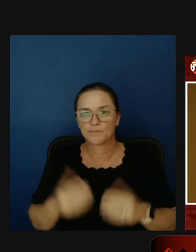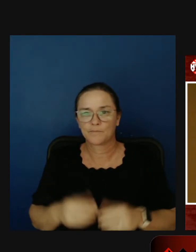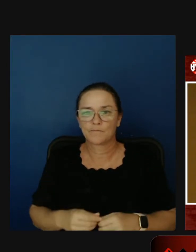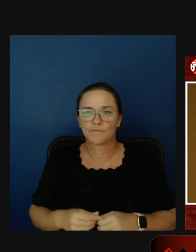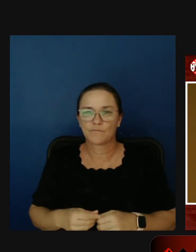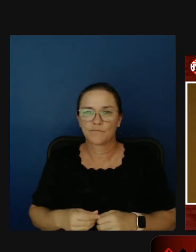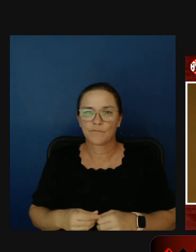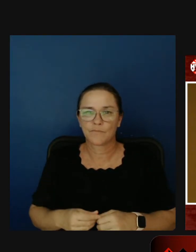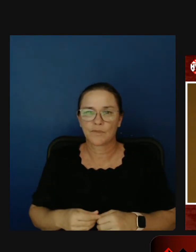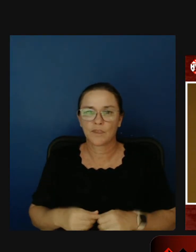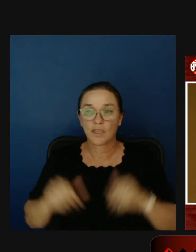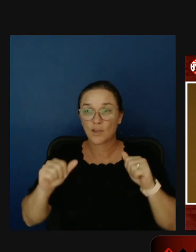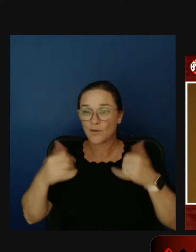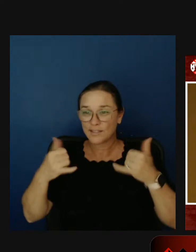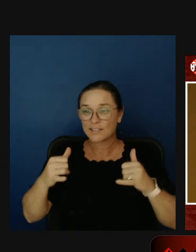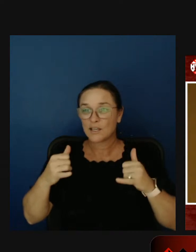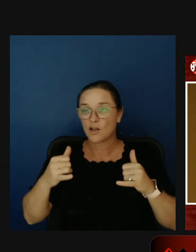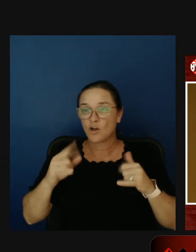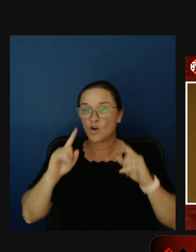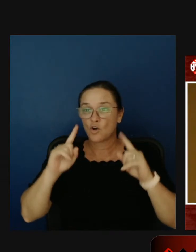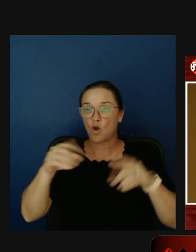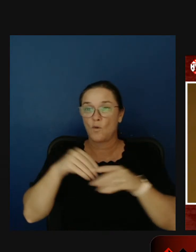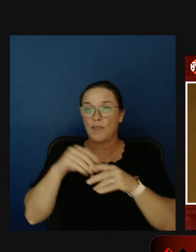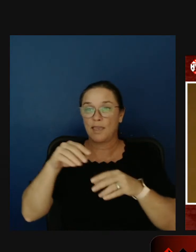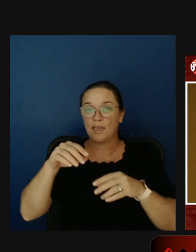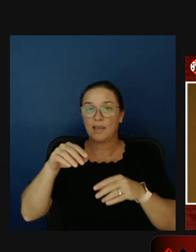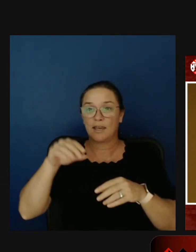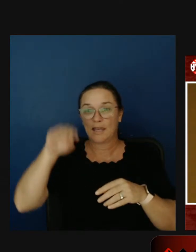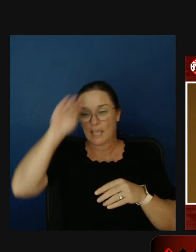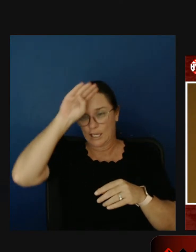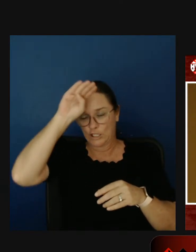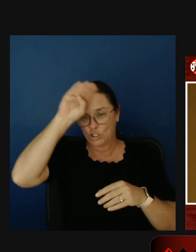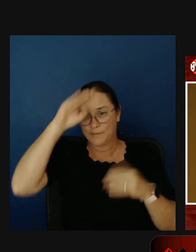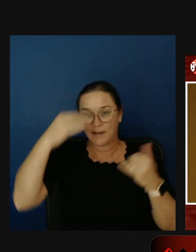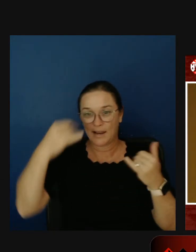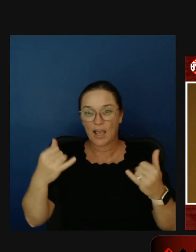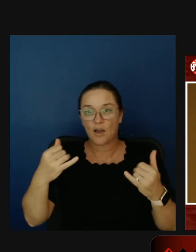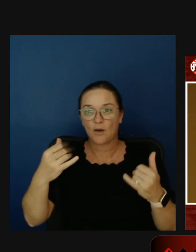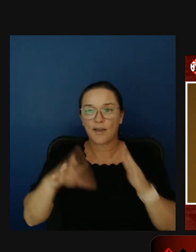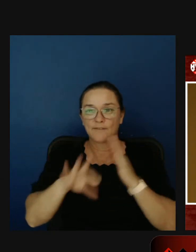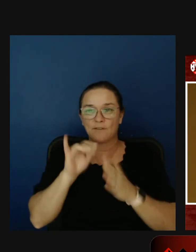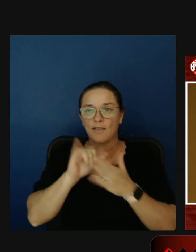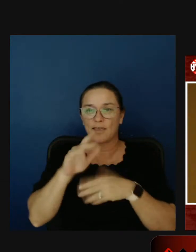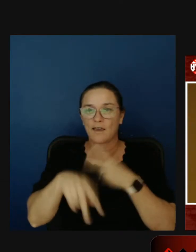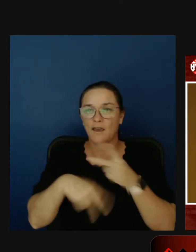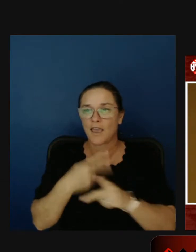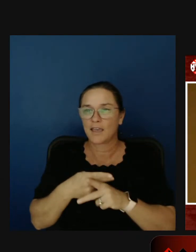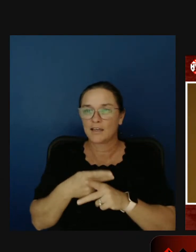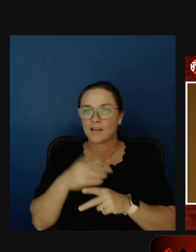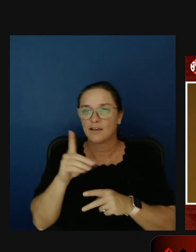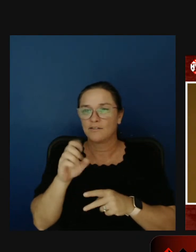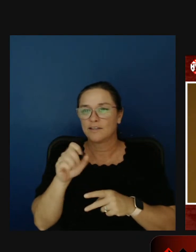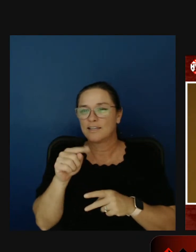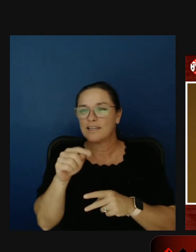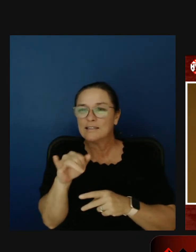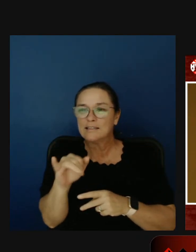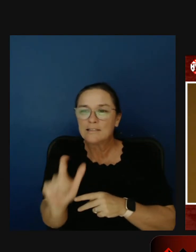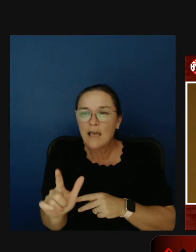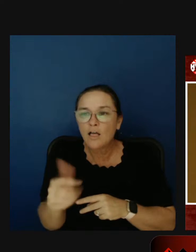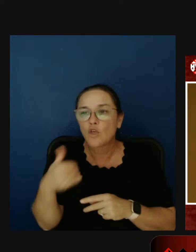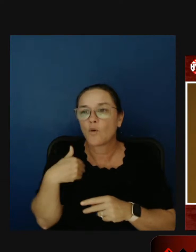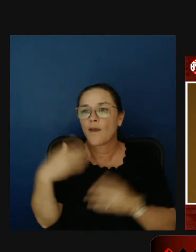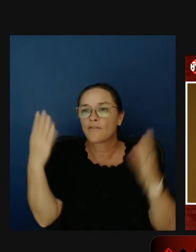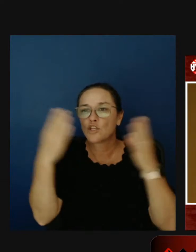you can still go out in Egypt today and find this same kind of detail. There's these darker